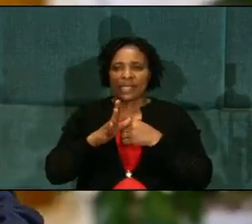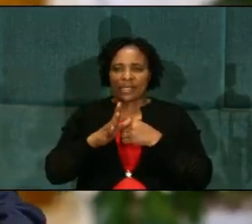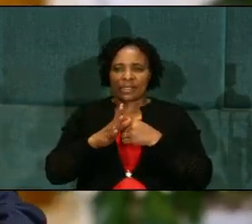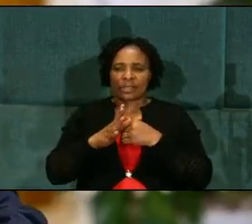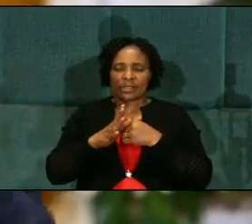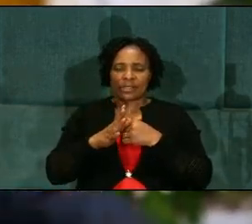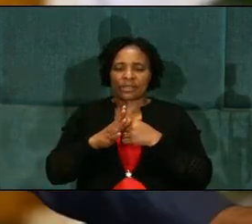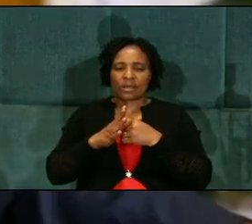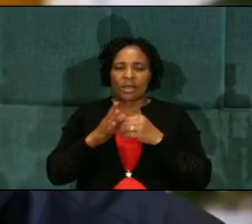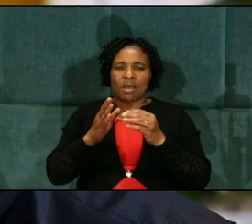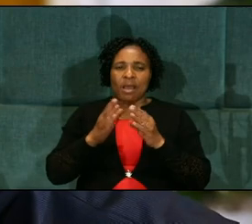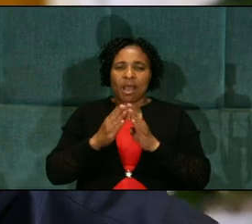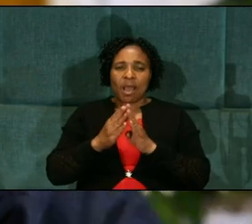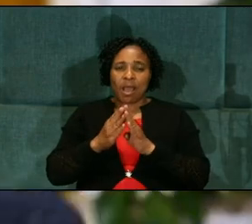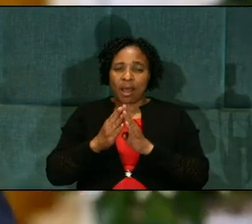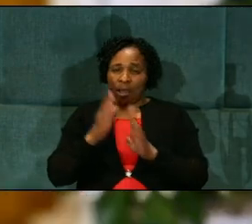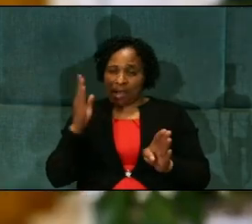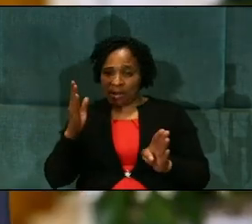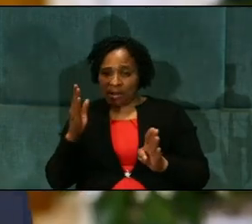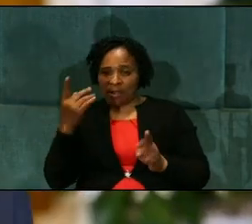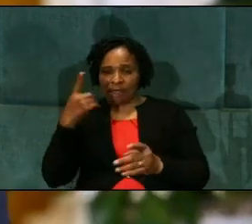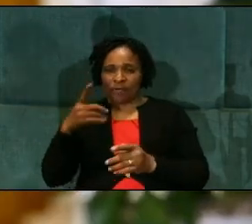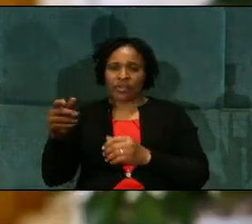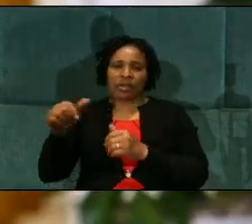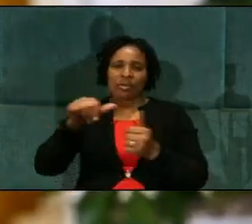already baptized.